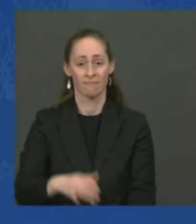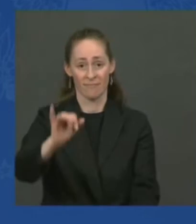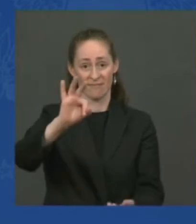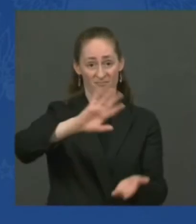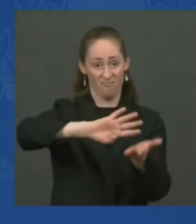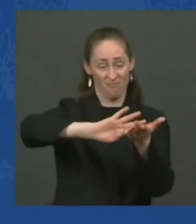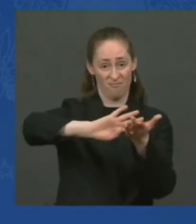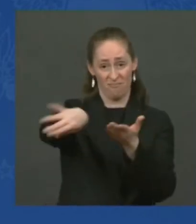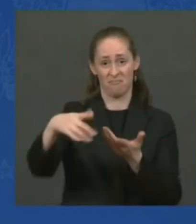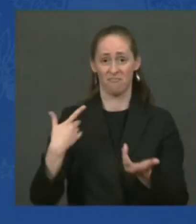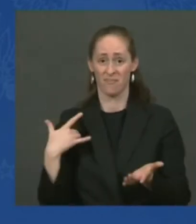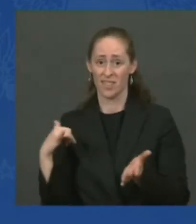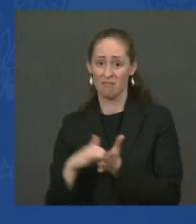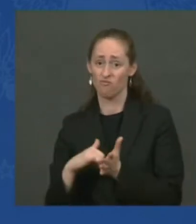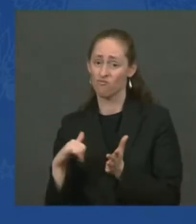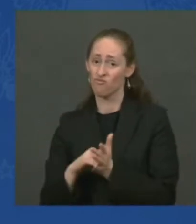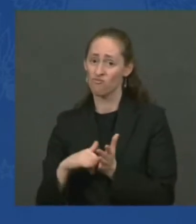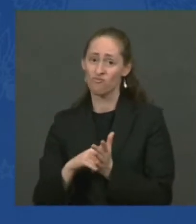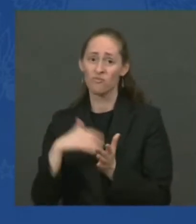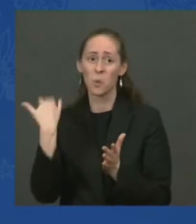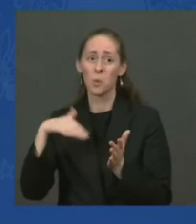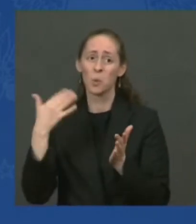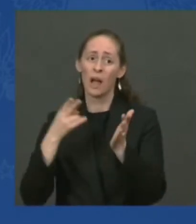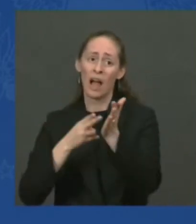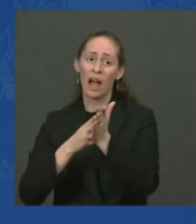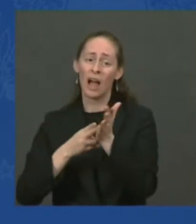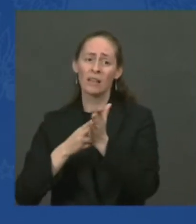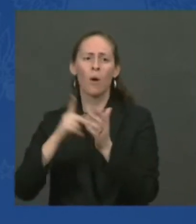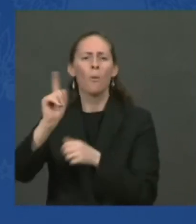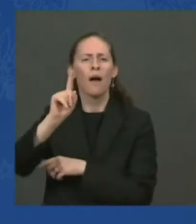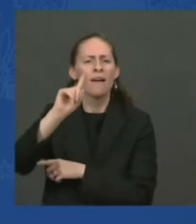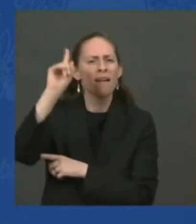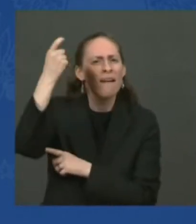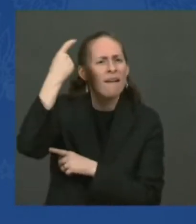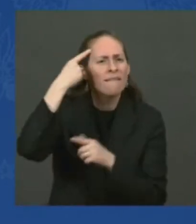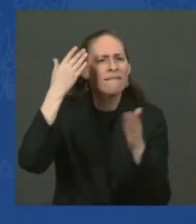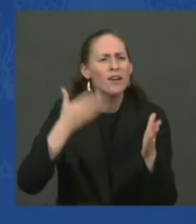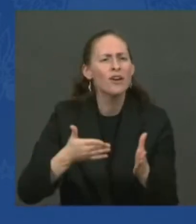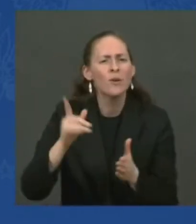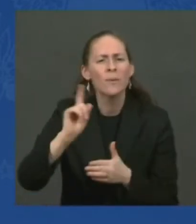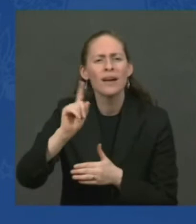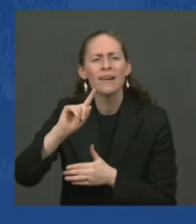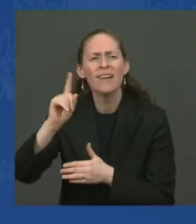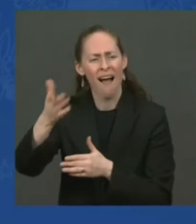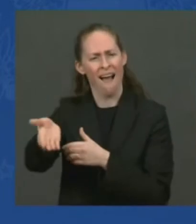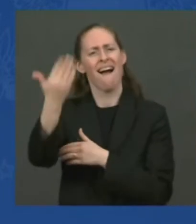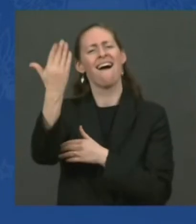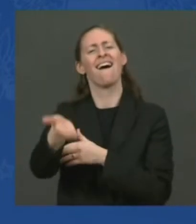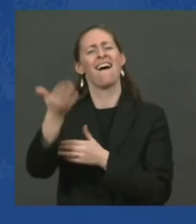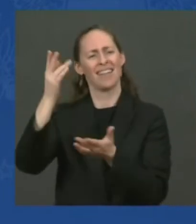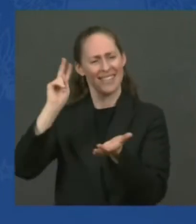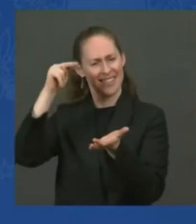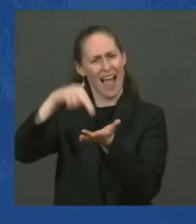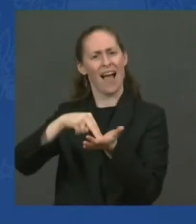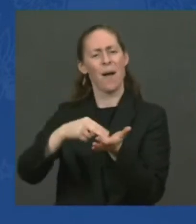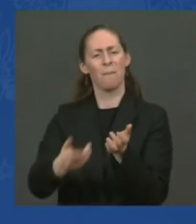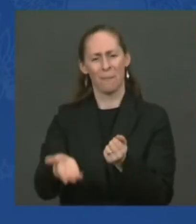it. And also to the governors. Where are the governors? Governors, stand up. Come on, I want you to stand up.